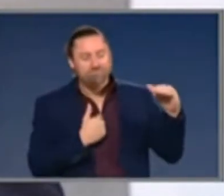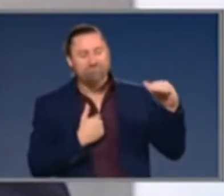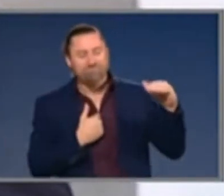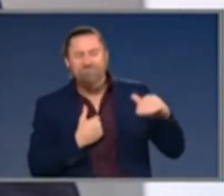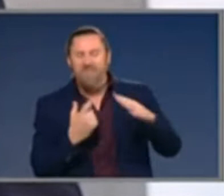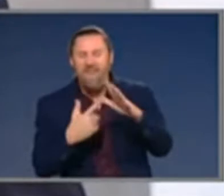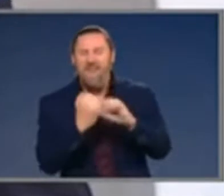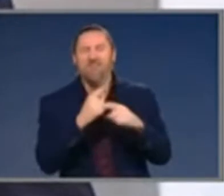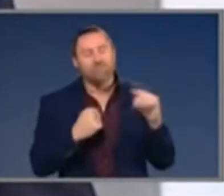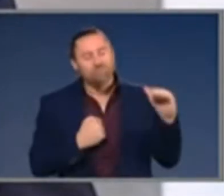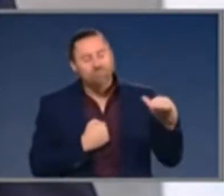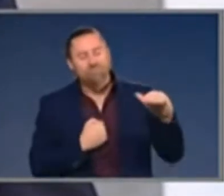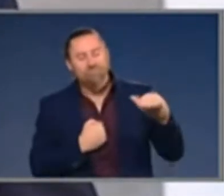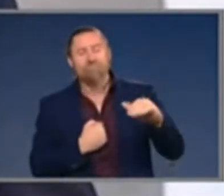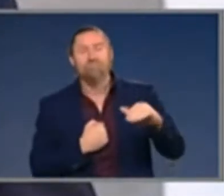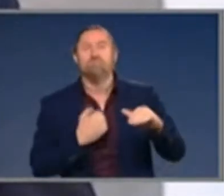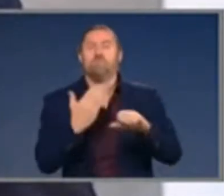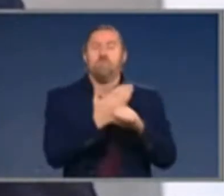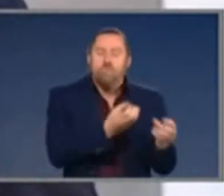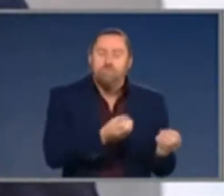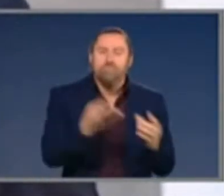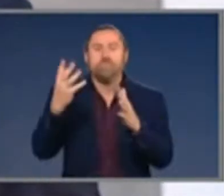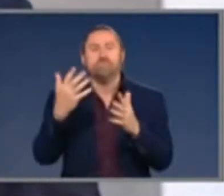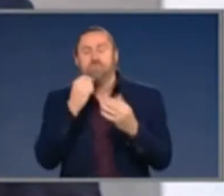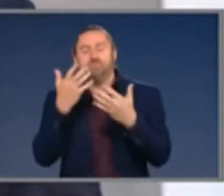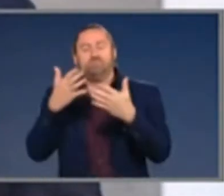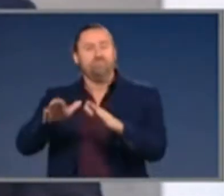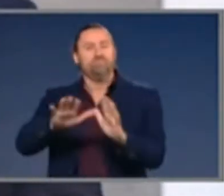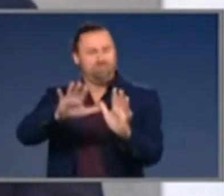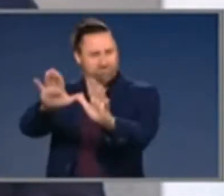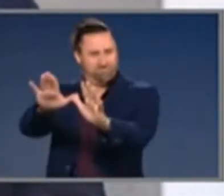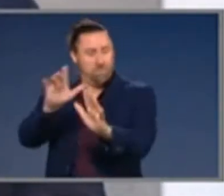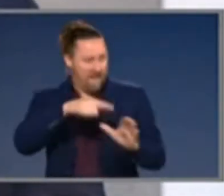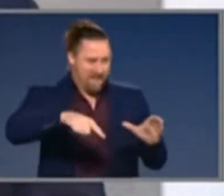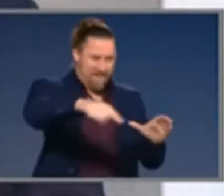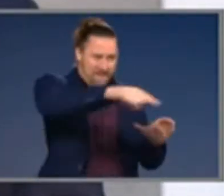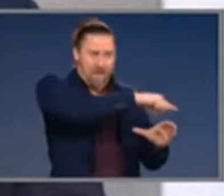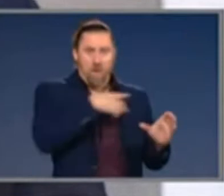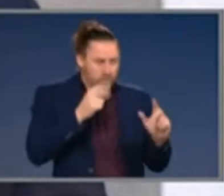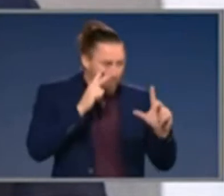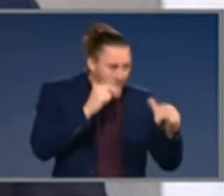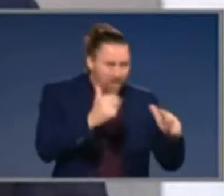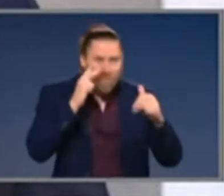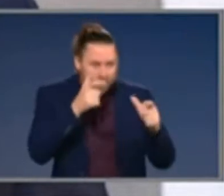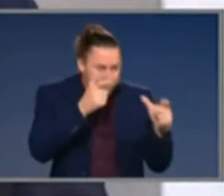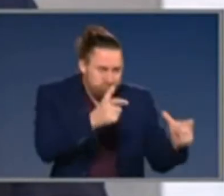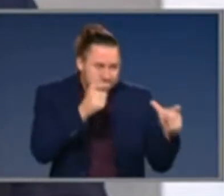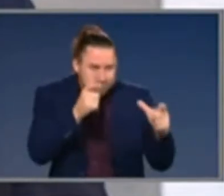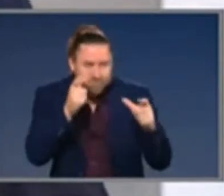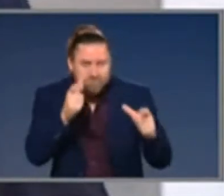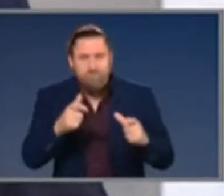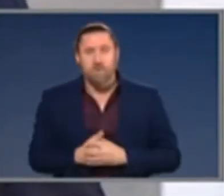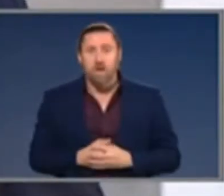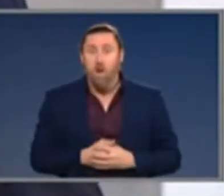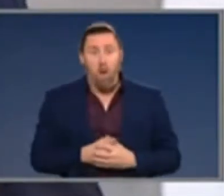these days, particularly with the in-home aged care options that we are continuing to expand across the country, more Australians are choosing, and